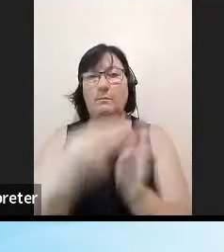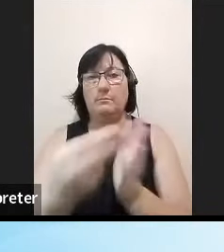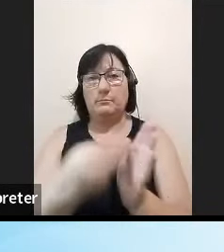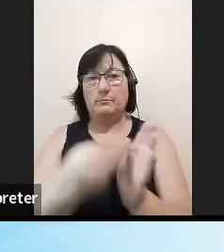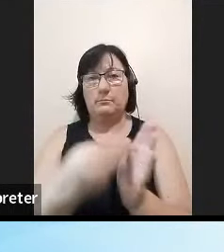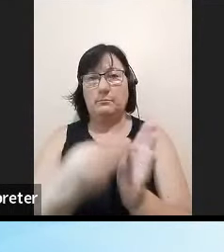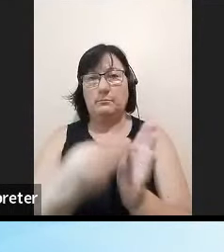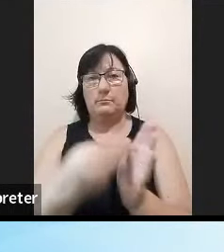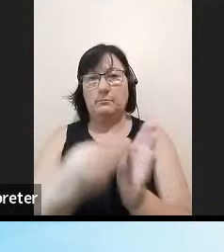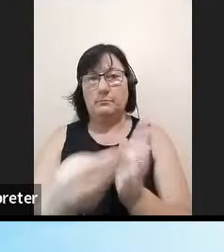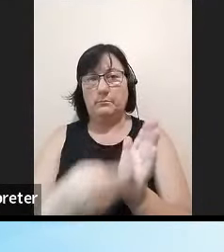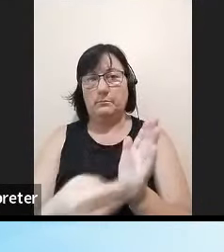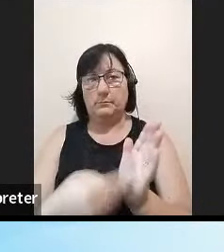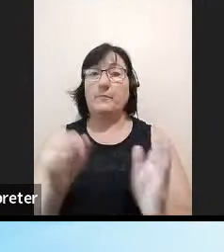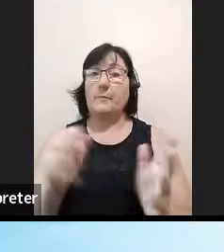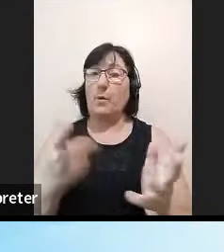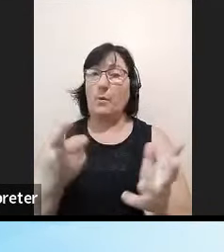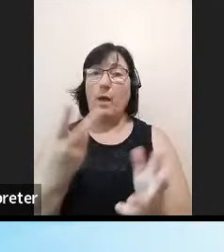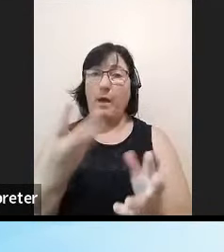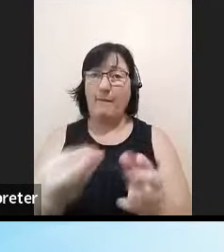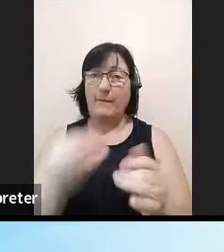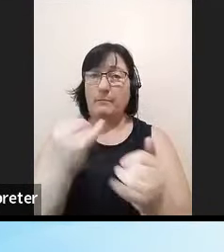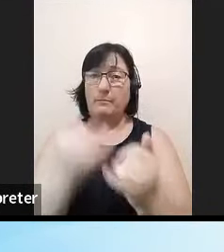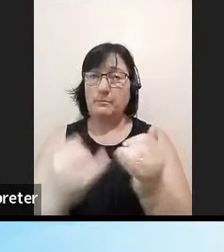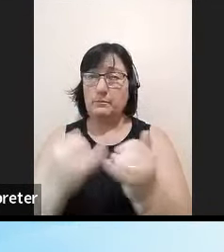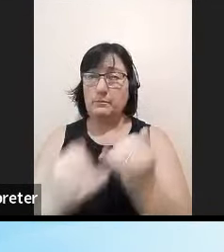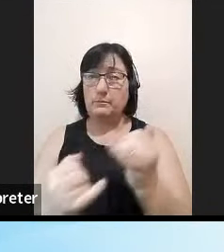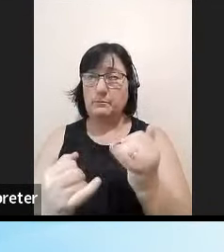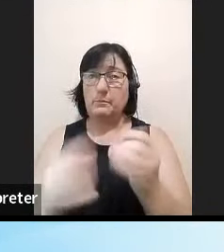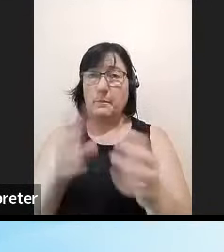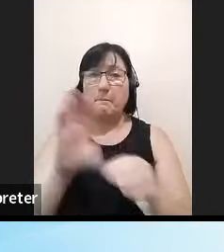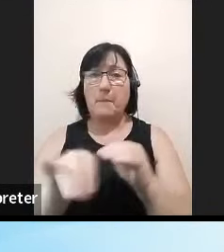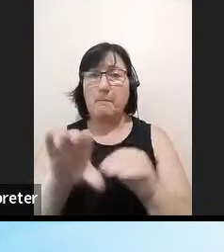amnesty? How do we go about it?